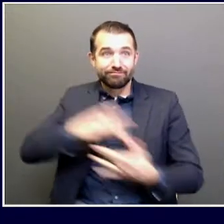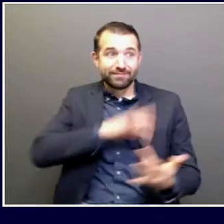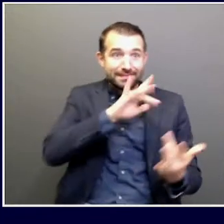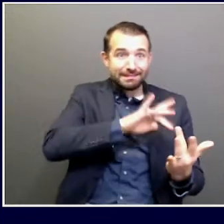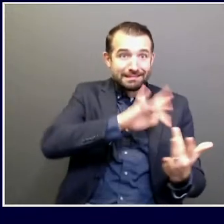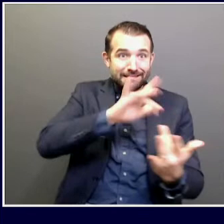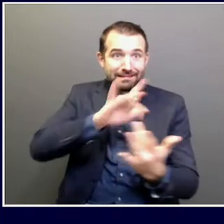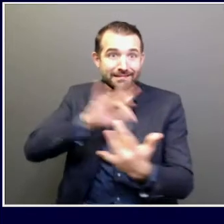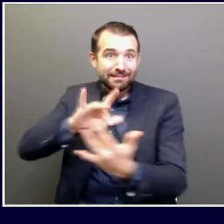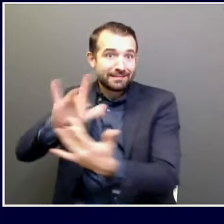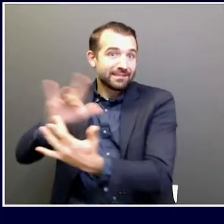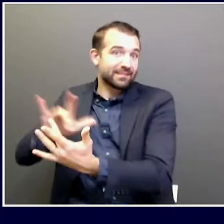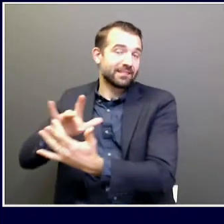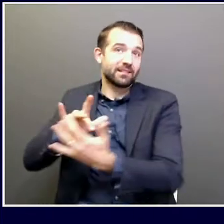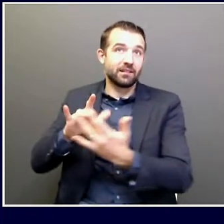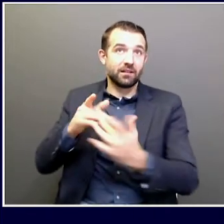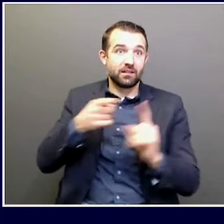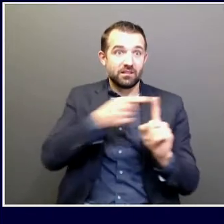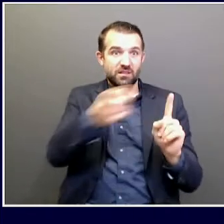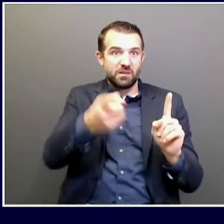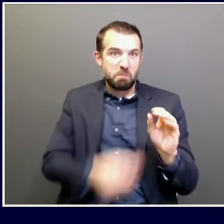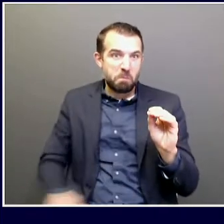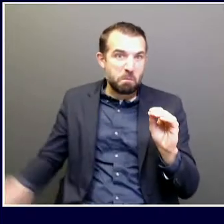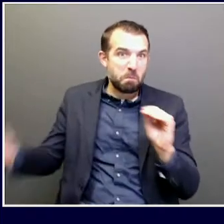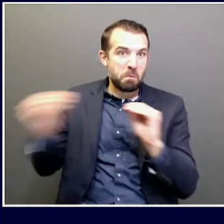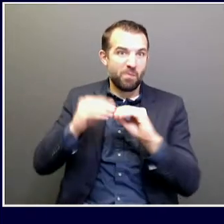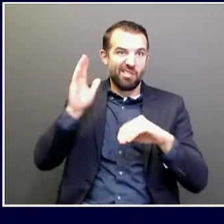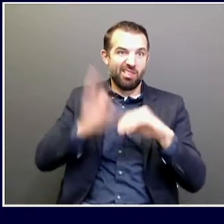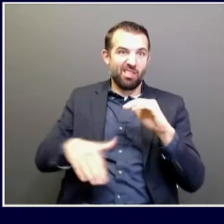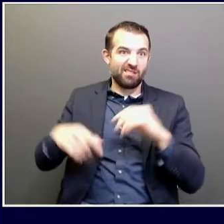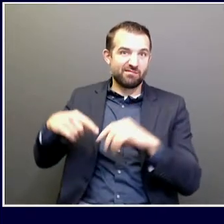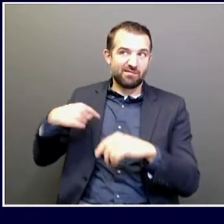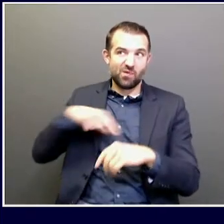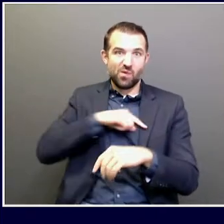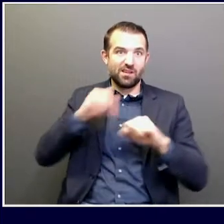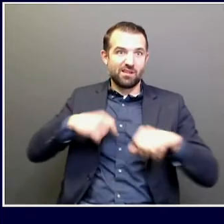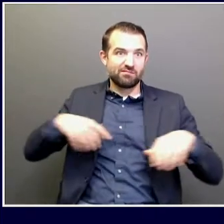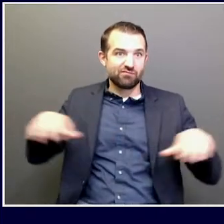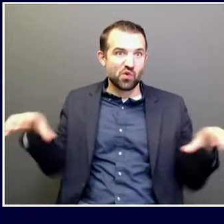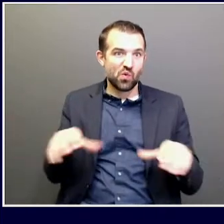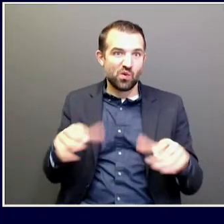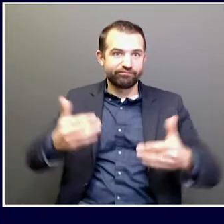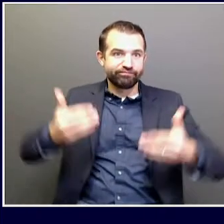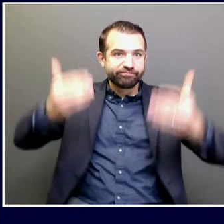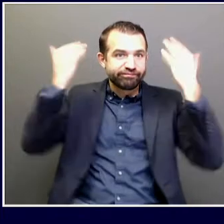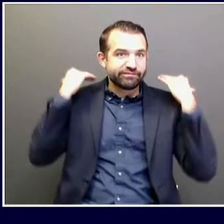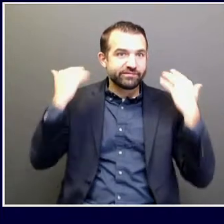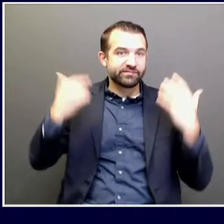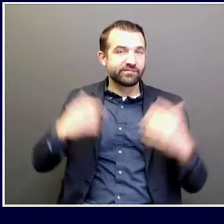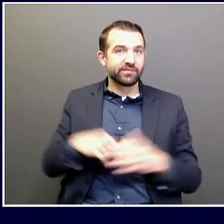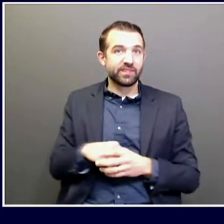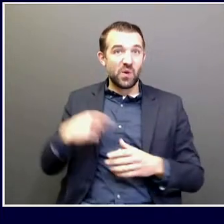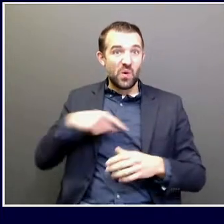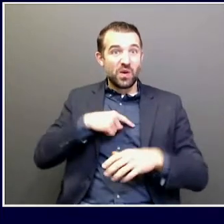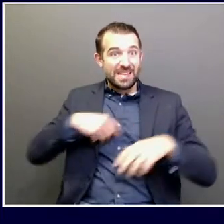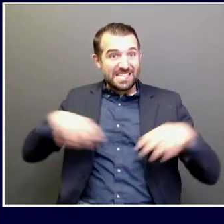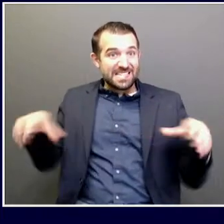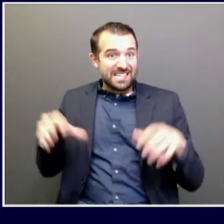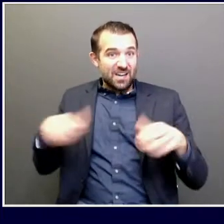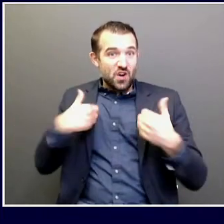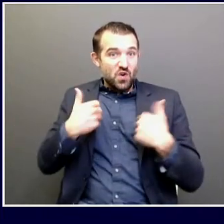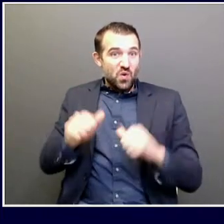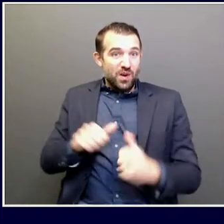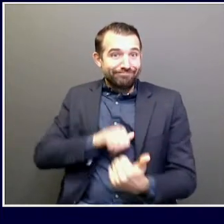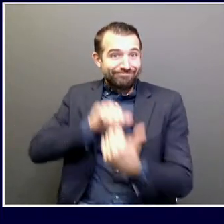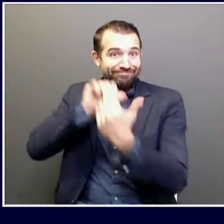than we can process in a single day. We're taking steps to address this unprecedented volume of test